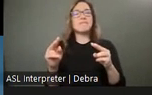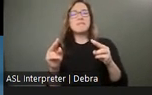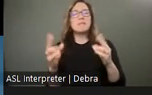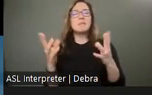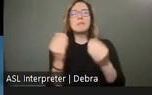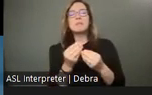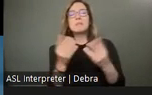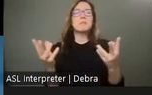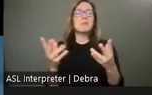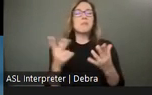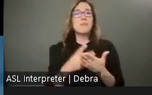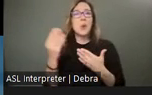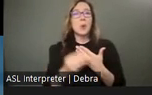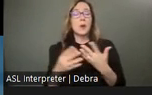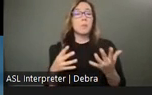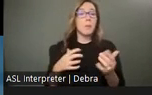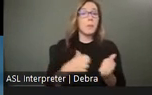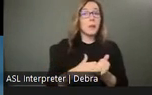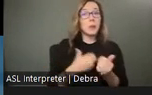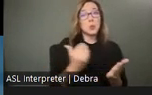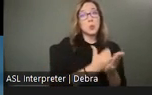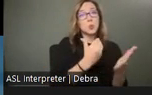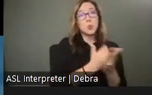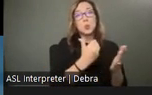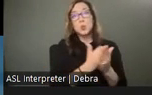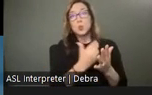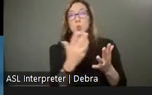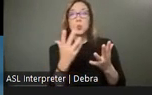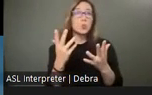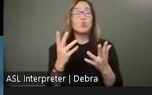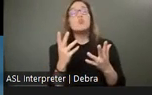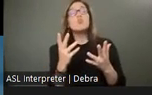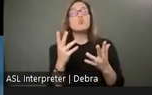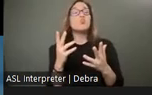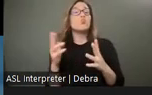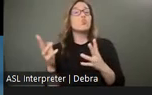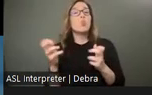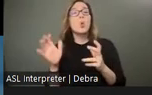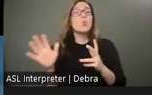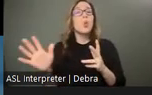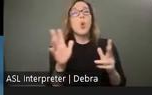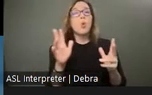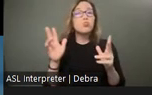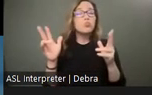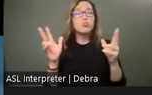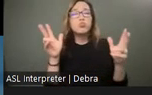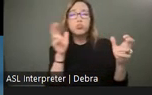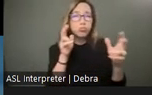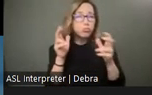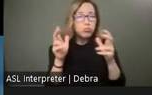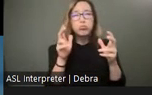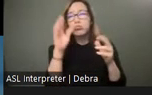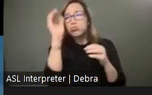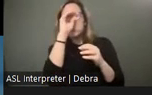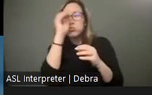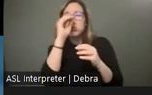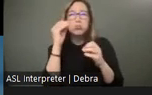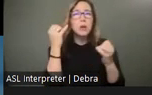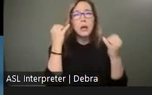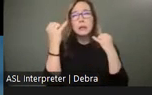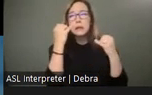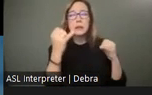program updates and would like to hear from you ideas about individual